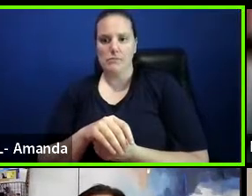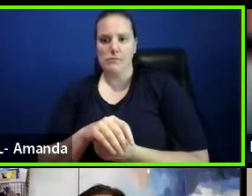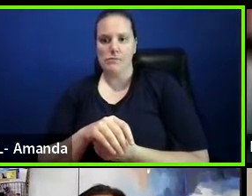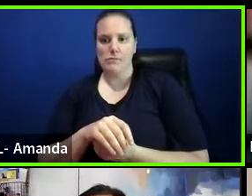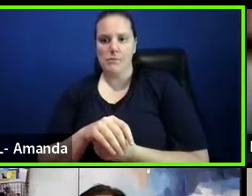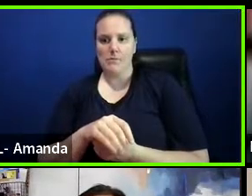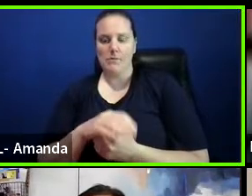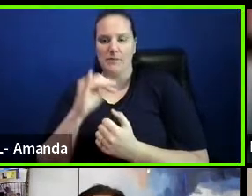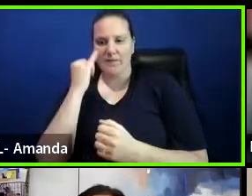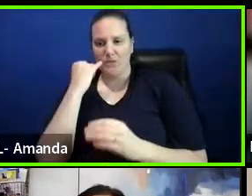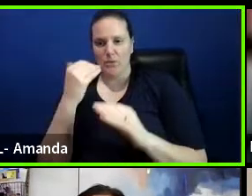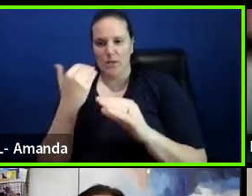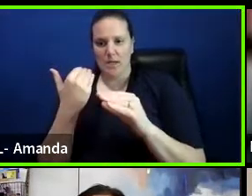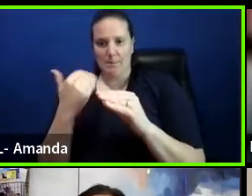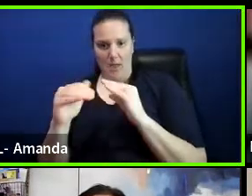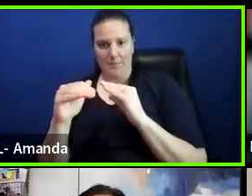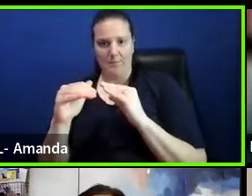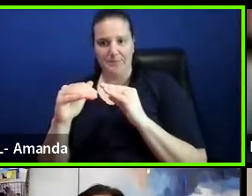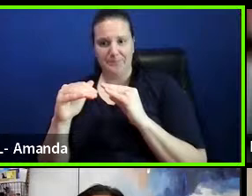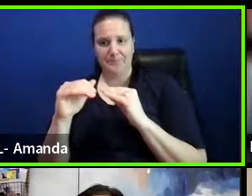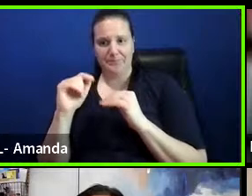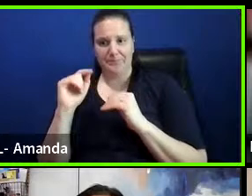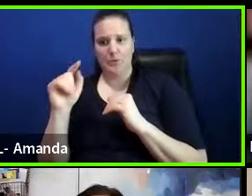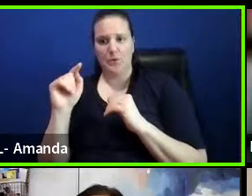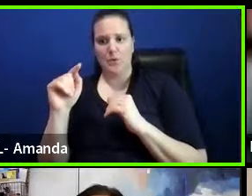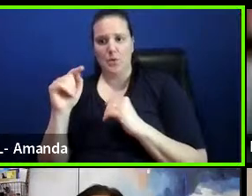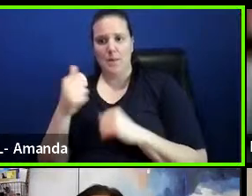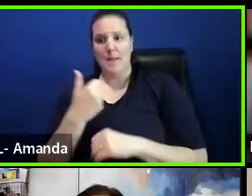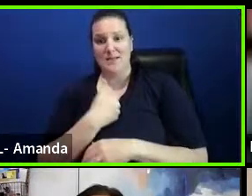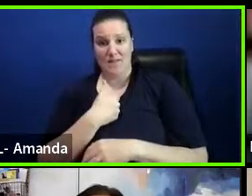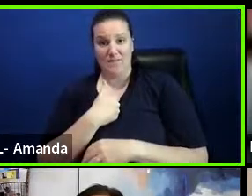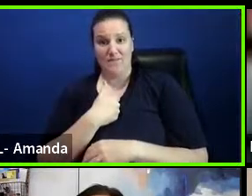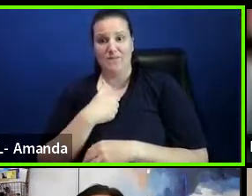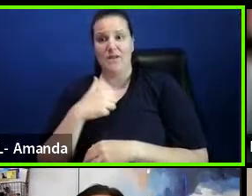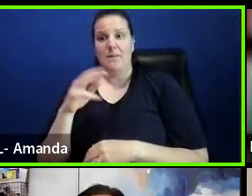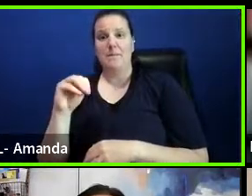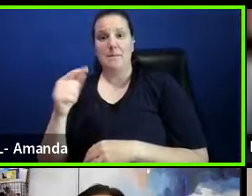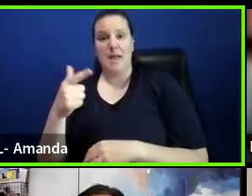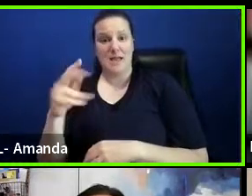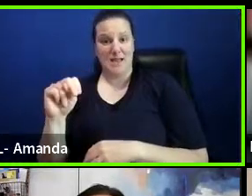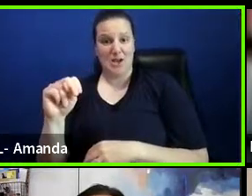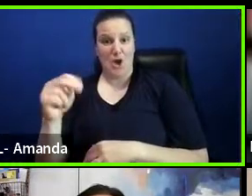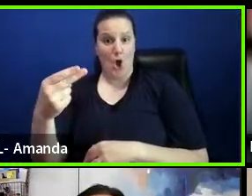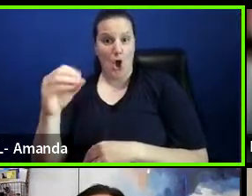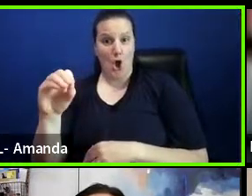if you send an email in to myself or Megan Hodges,